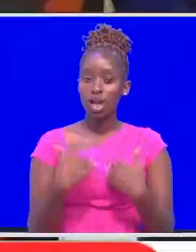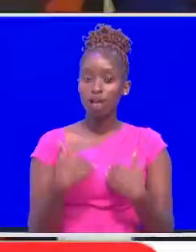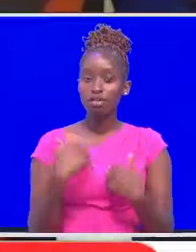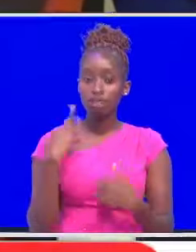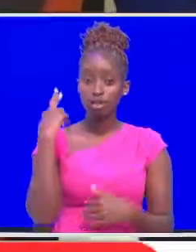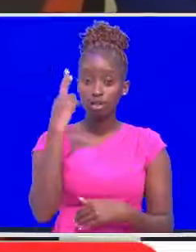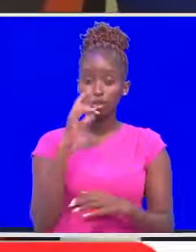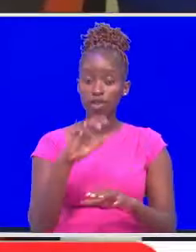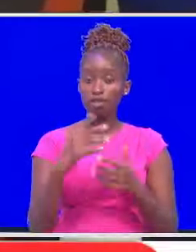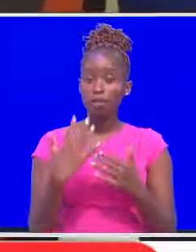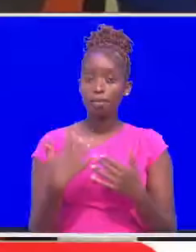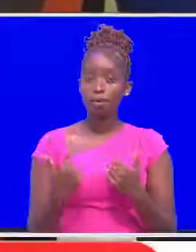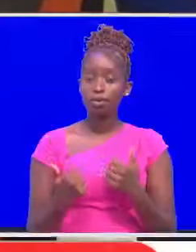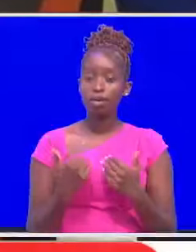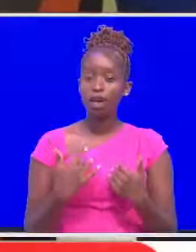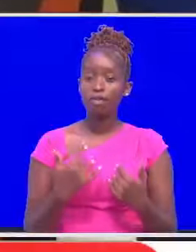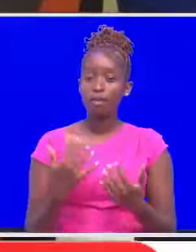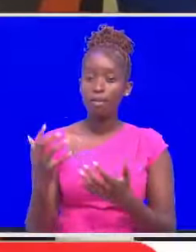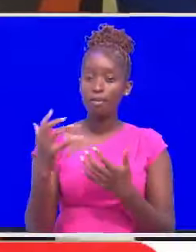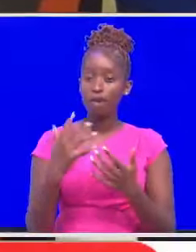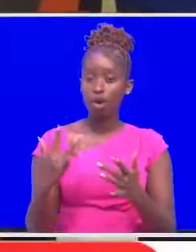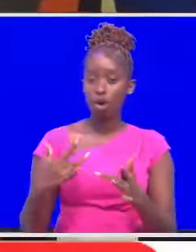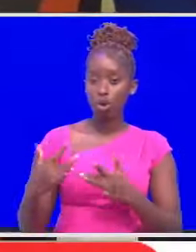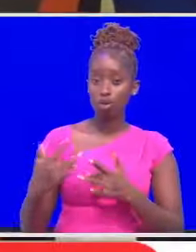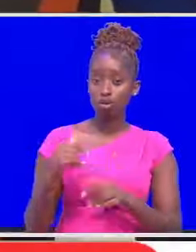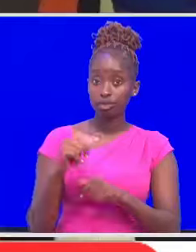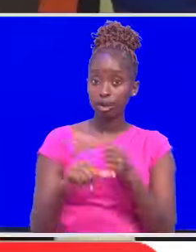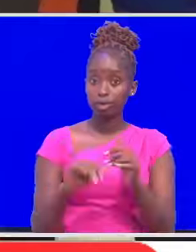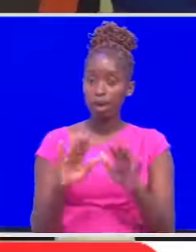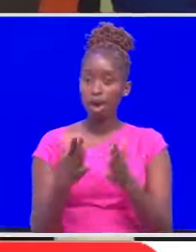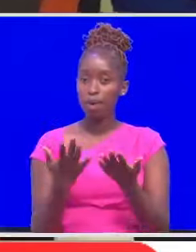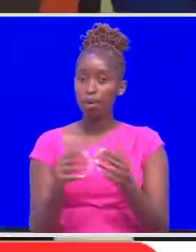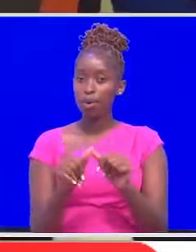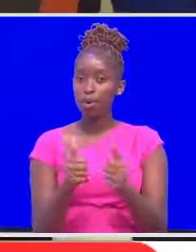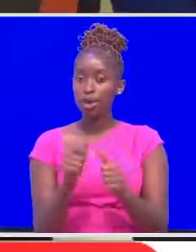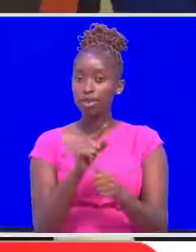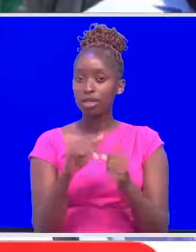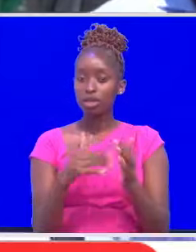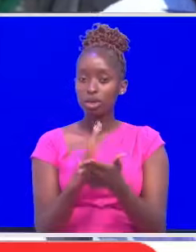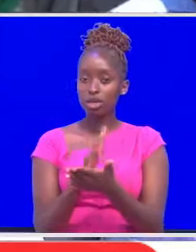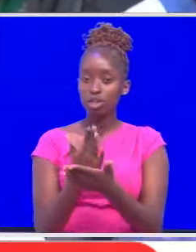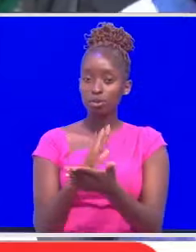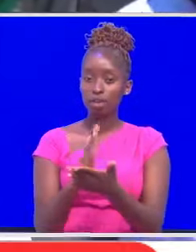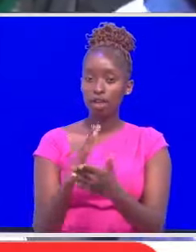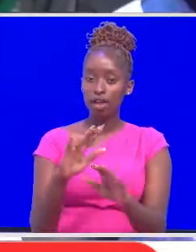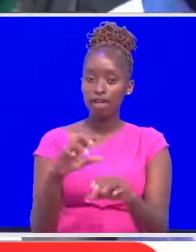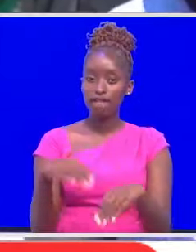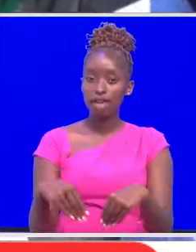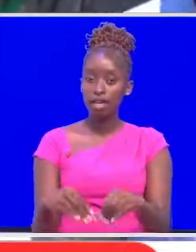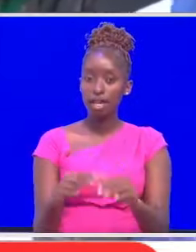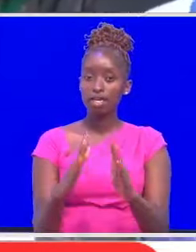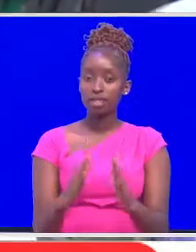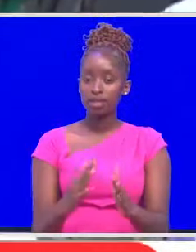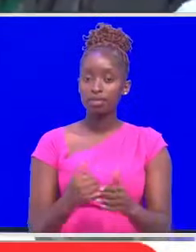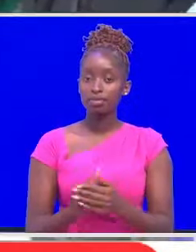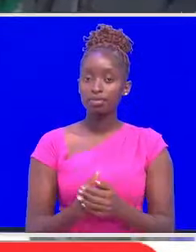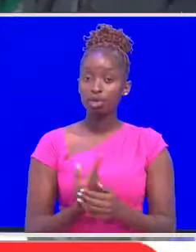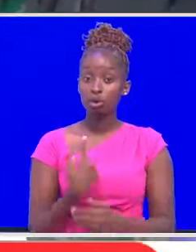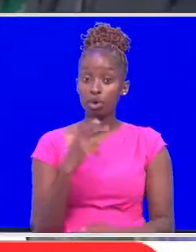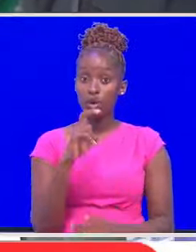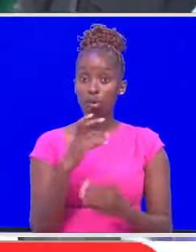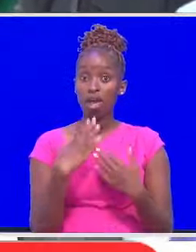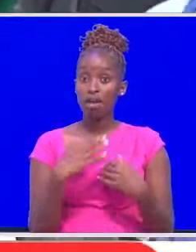complaint, which raised concern over the authenticity of the distributed fertilizer. We have also noted, actually, that a